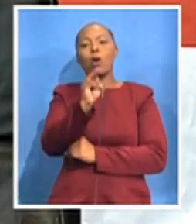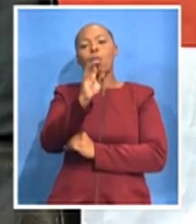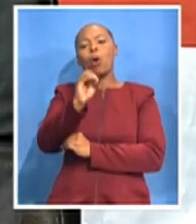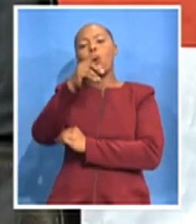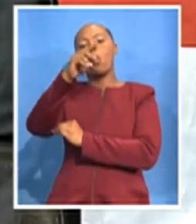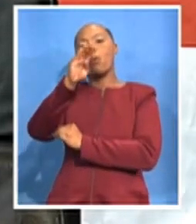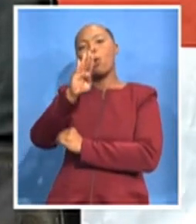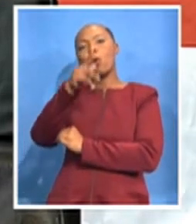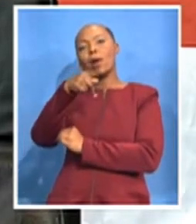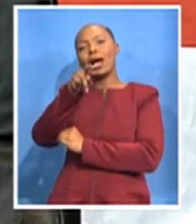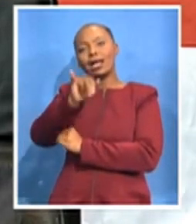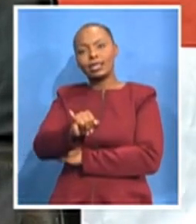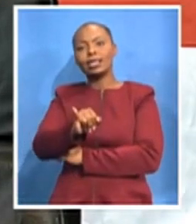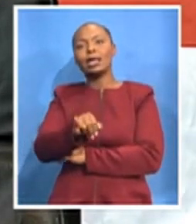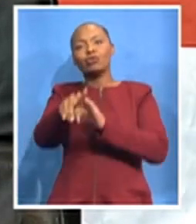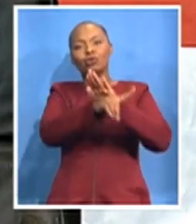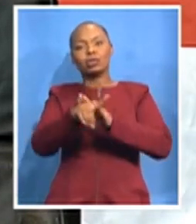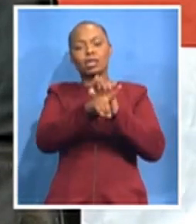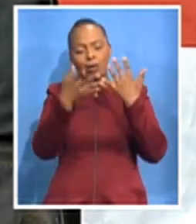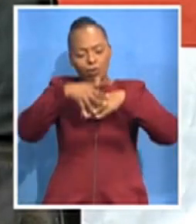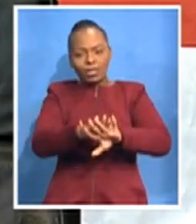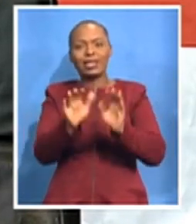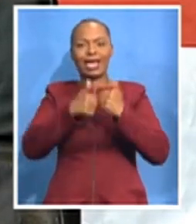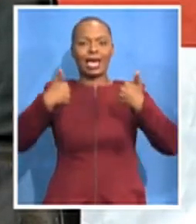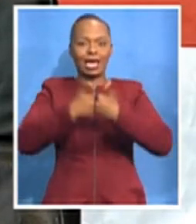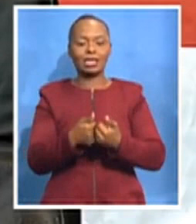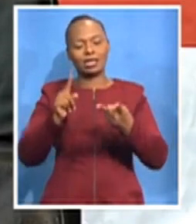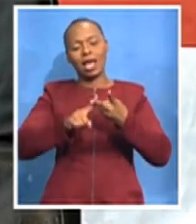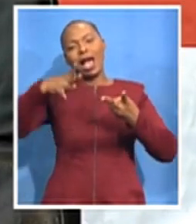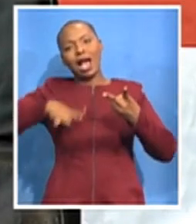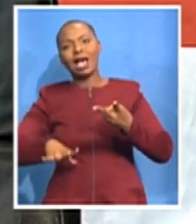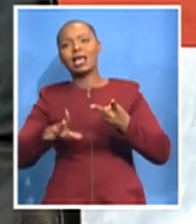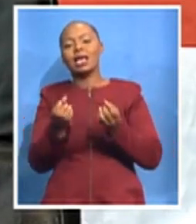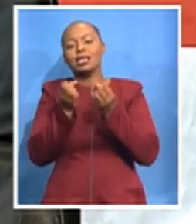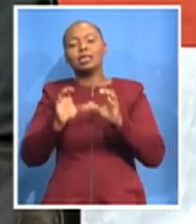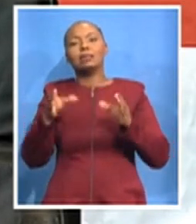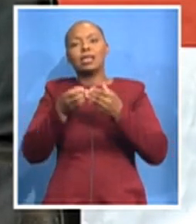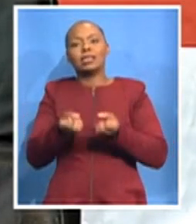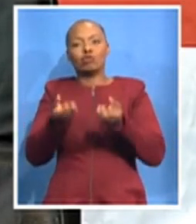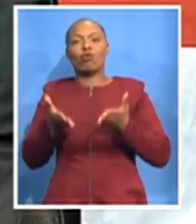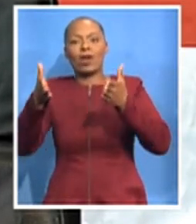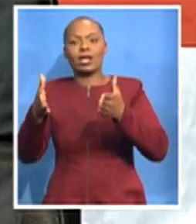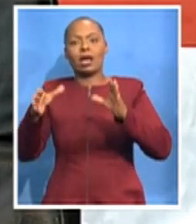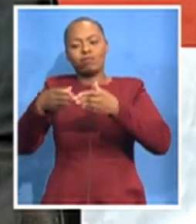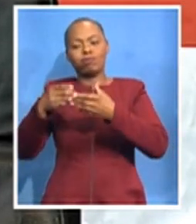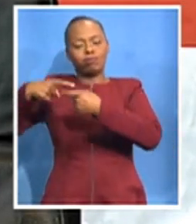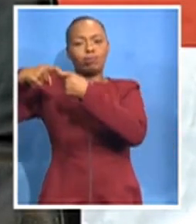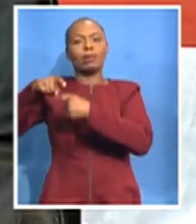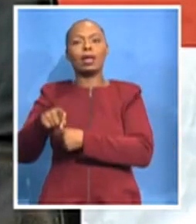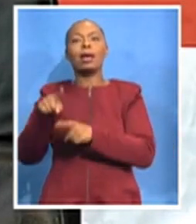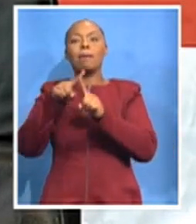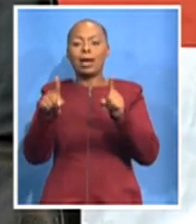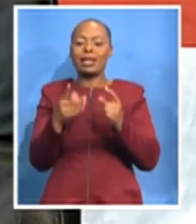those service providers, that was set aside. Now there was this process of appointing Lepelle as